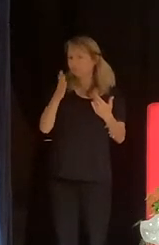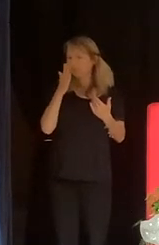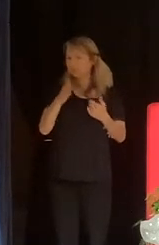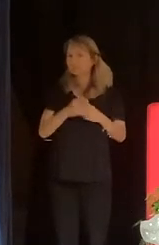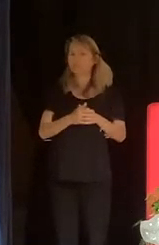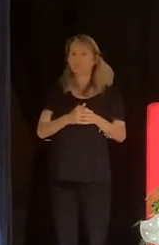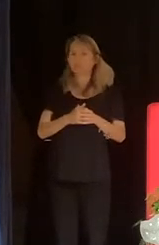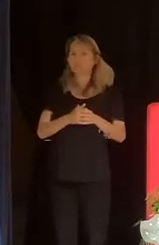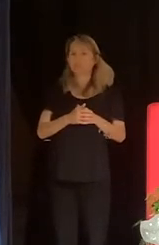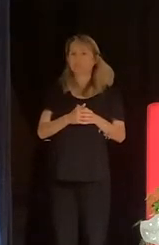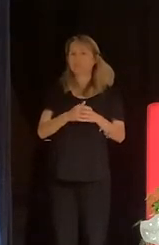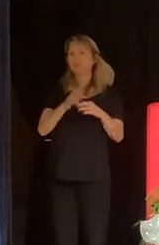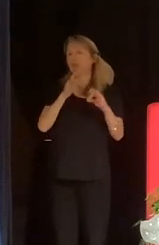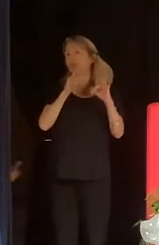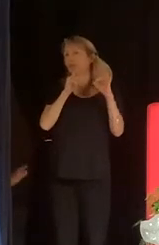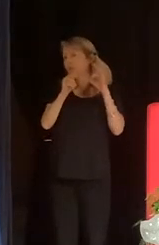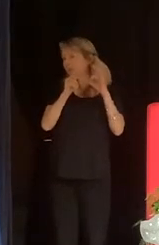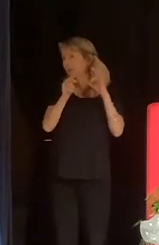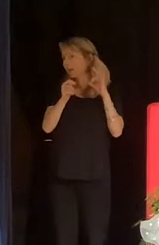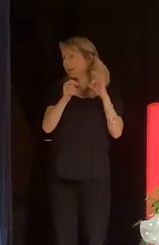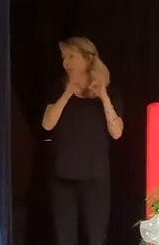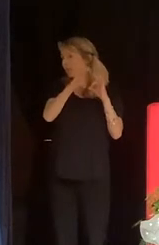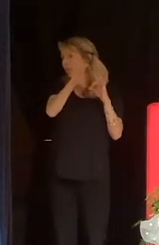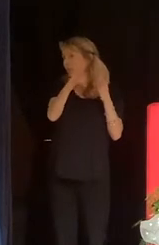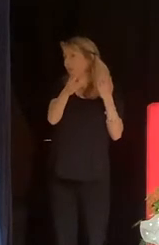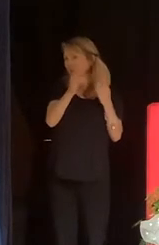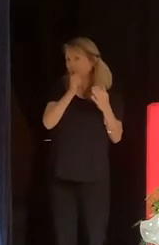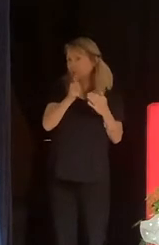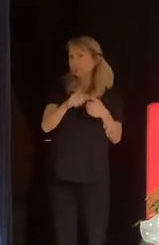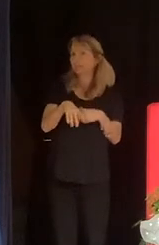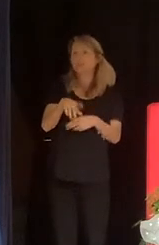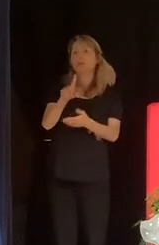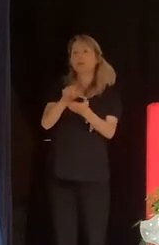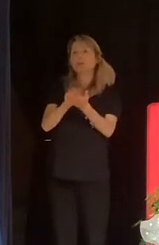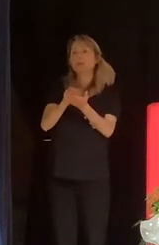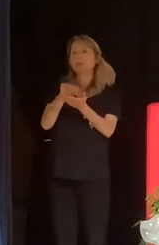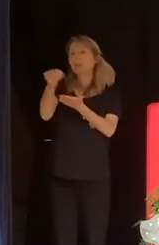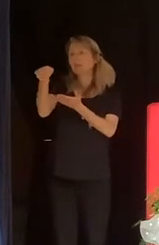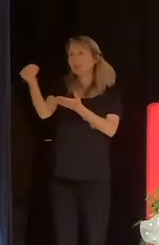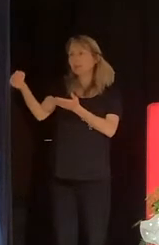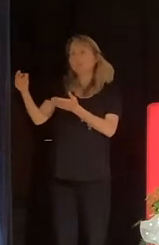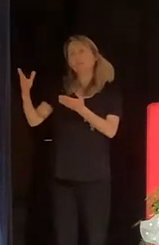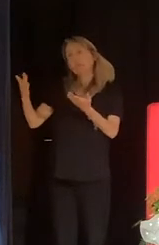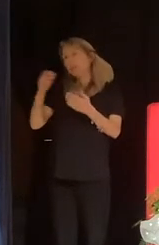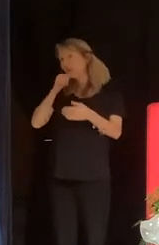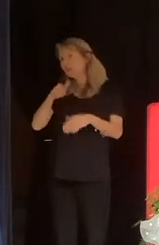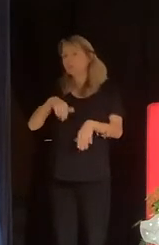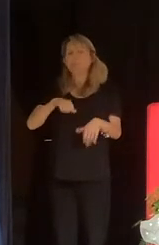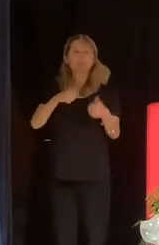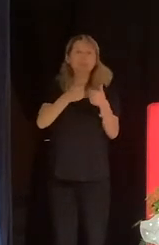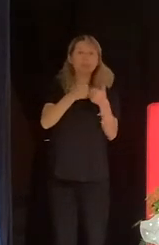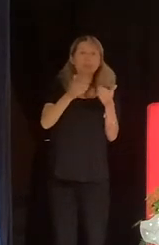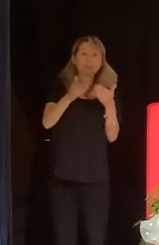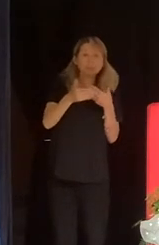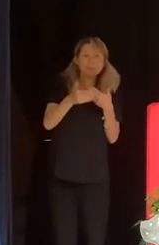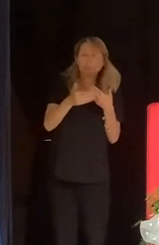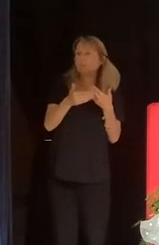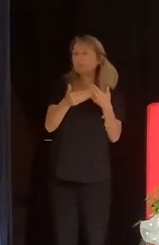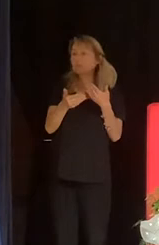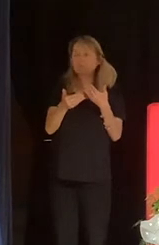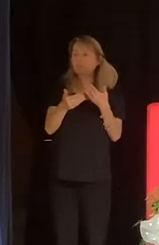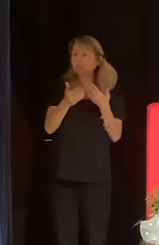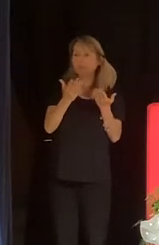there will be no track and field, excursion, newspaper delivery, or games room to motivate you to get out of